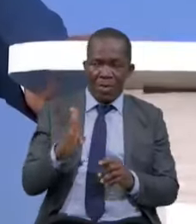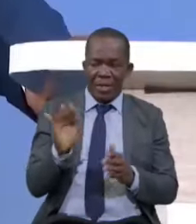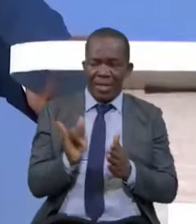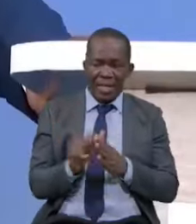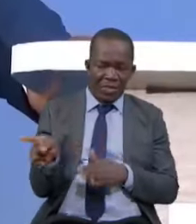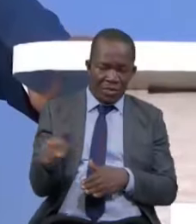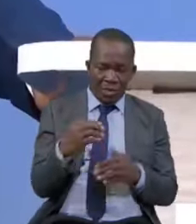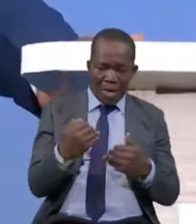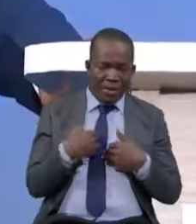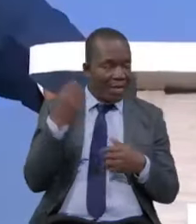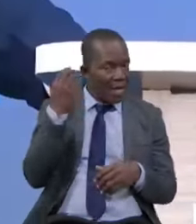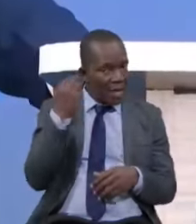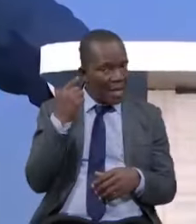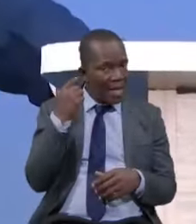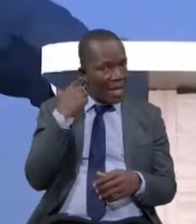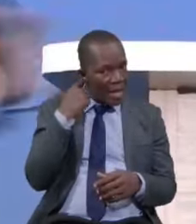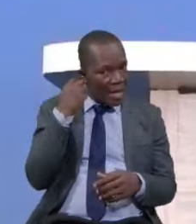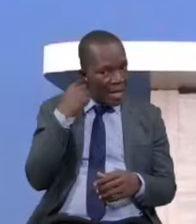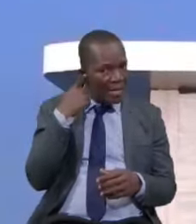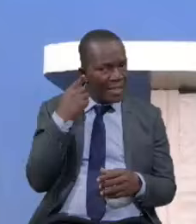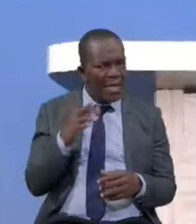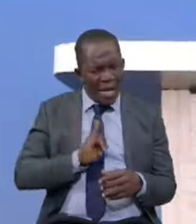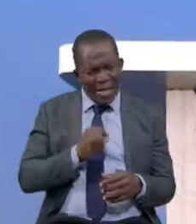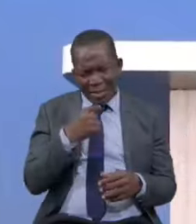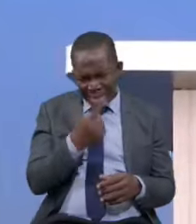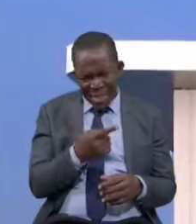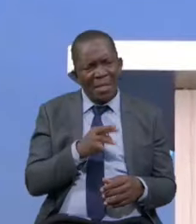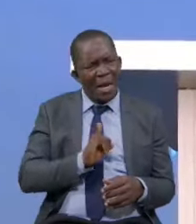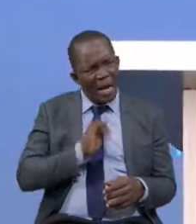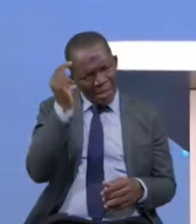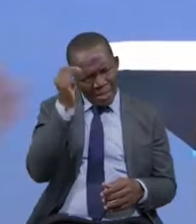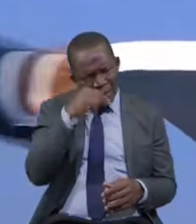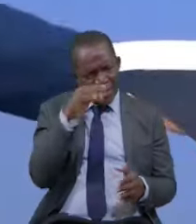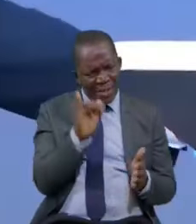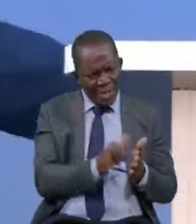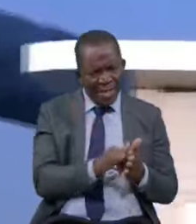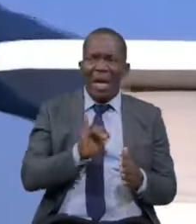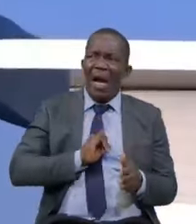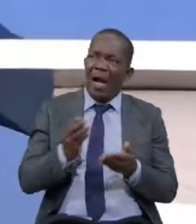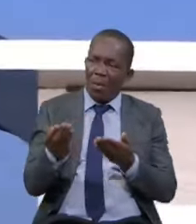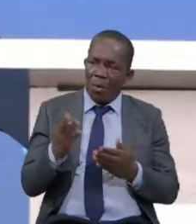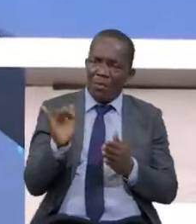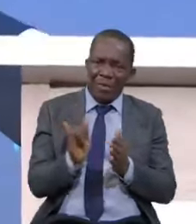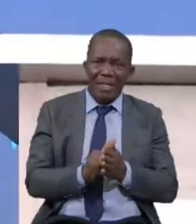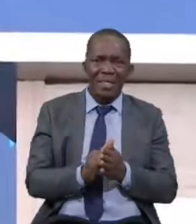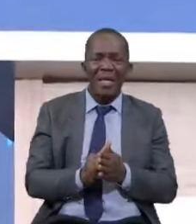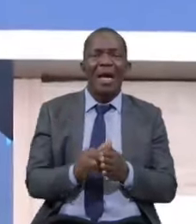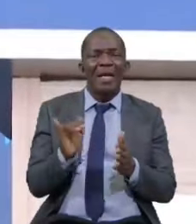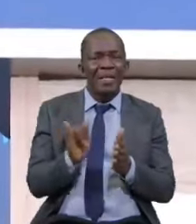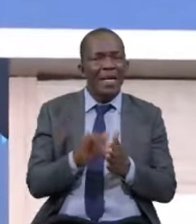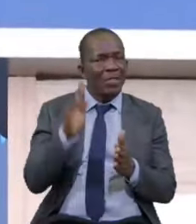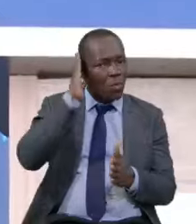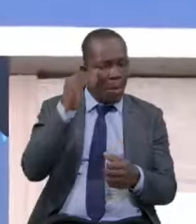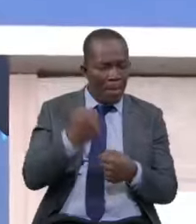that. I want that. I will get that. That's why they wait behind to pray. He said, brethren, I count